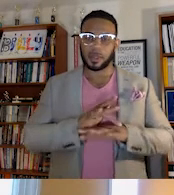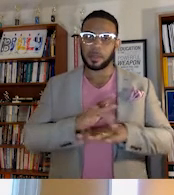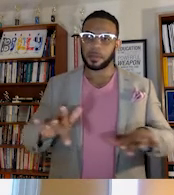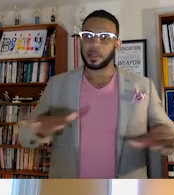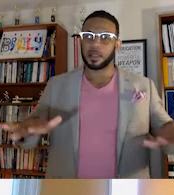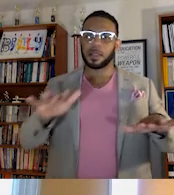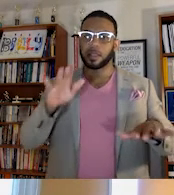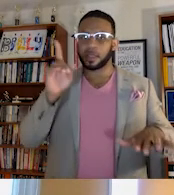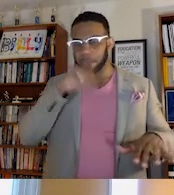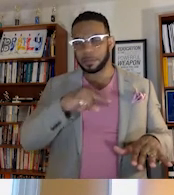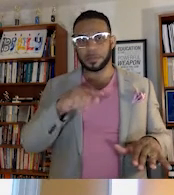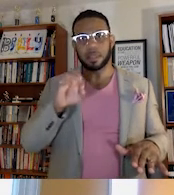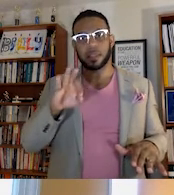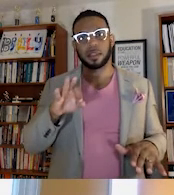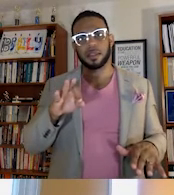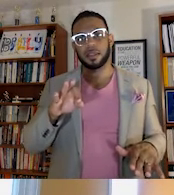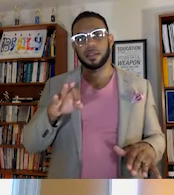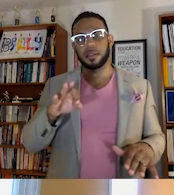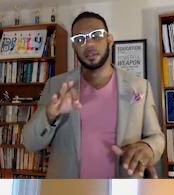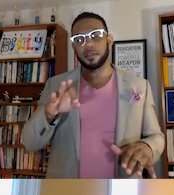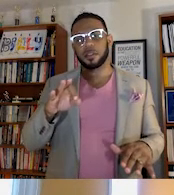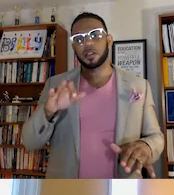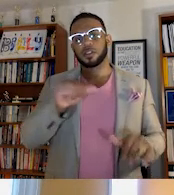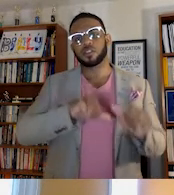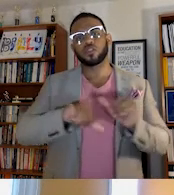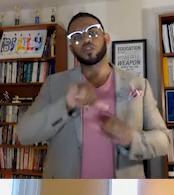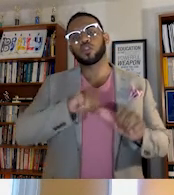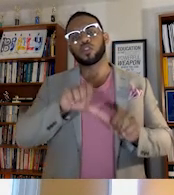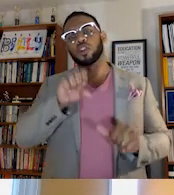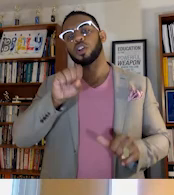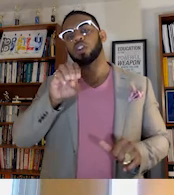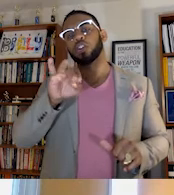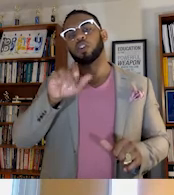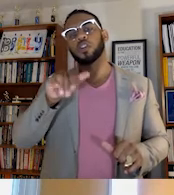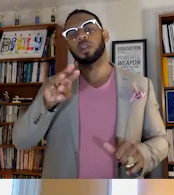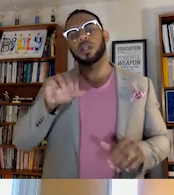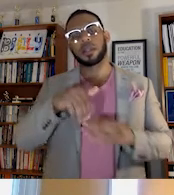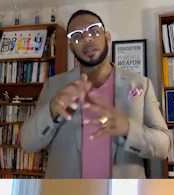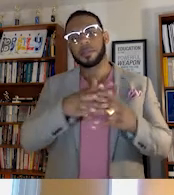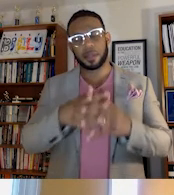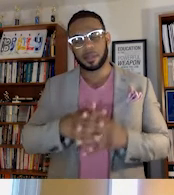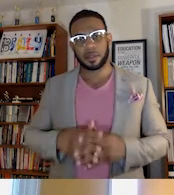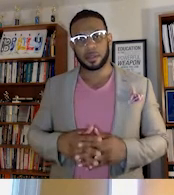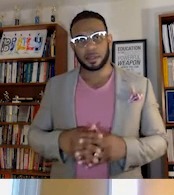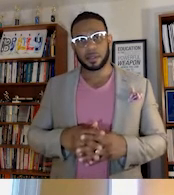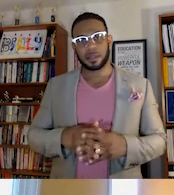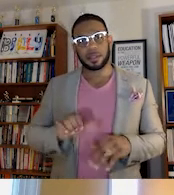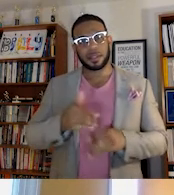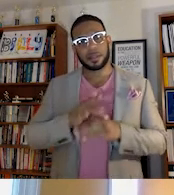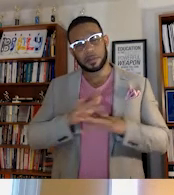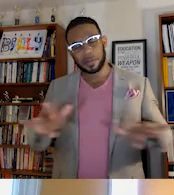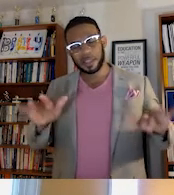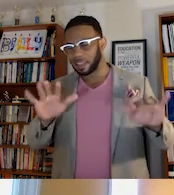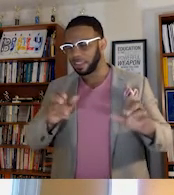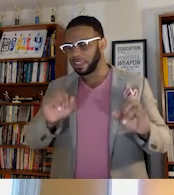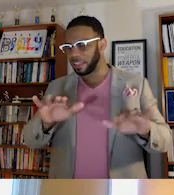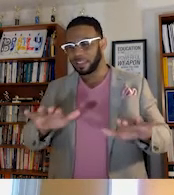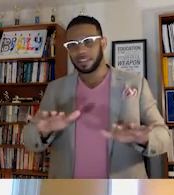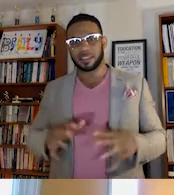the myth of socialism in America. It's laying bare that,